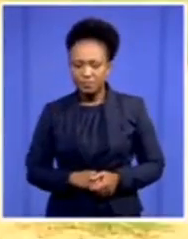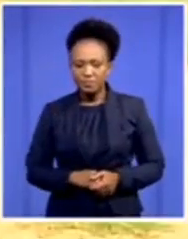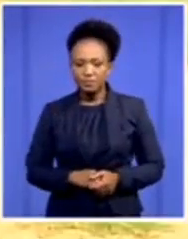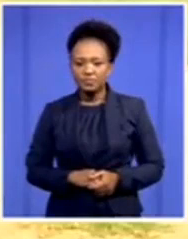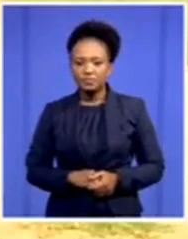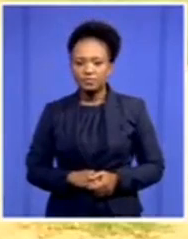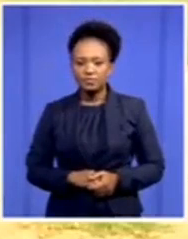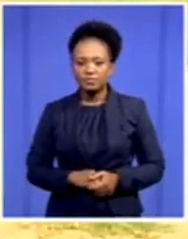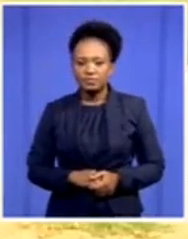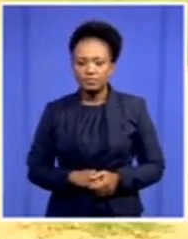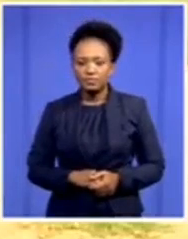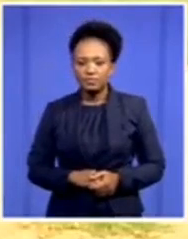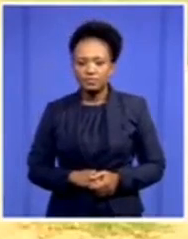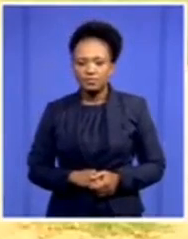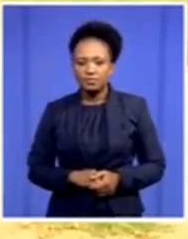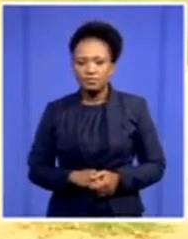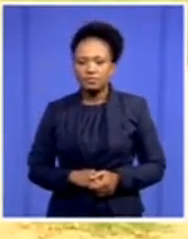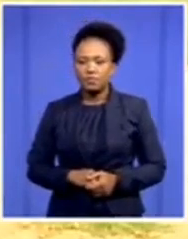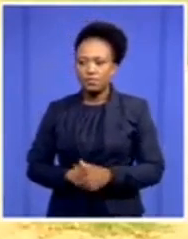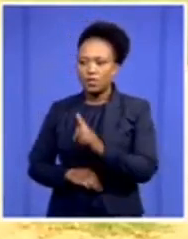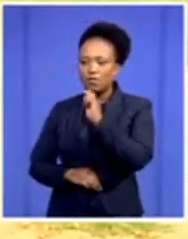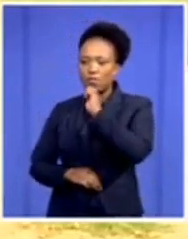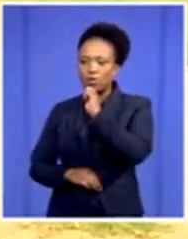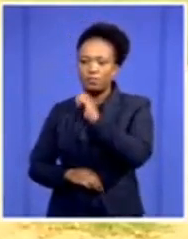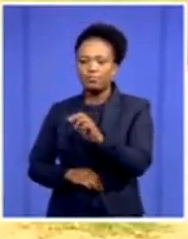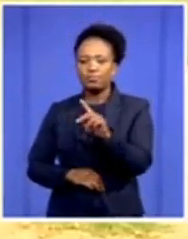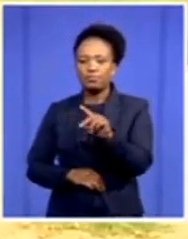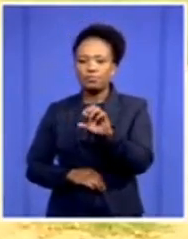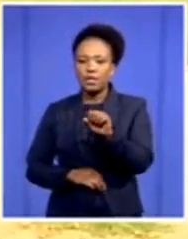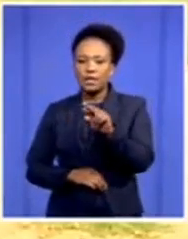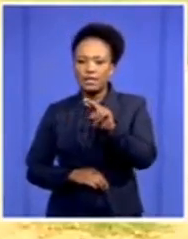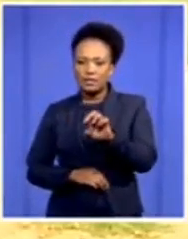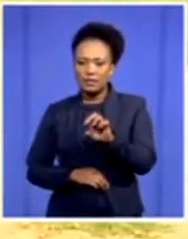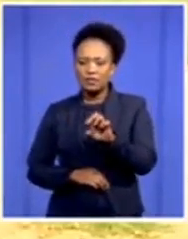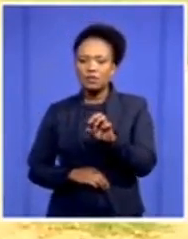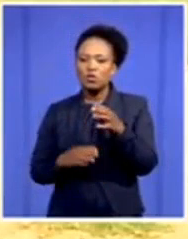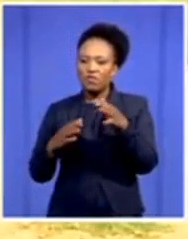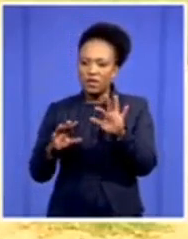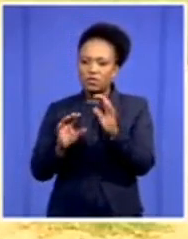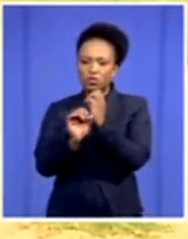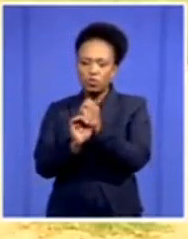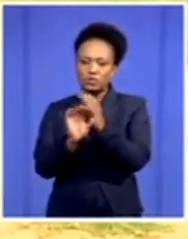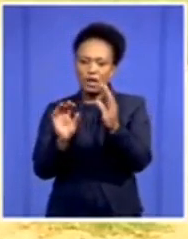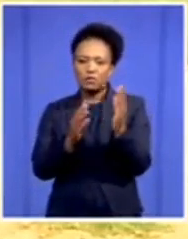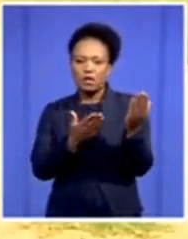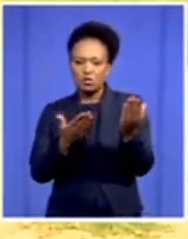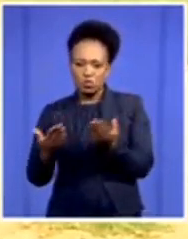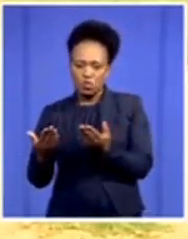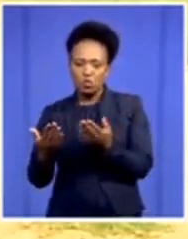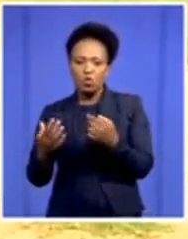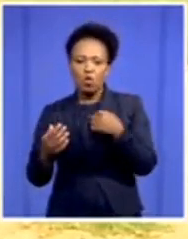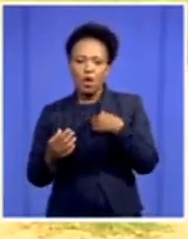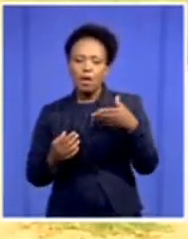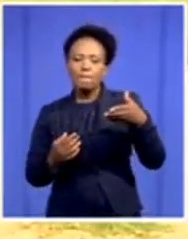Good morning, Desiree. Indeed, as you stated in the intro, we were in Lephalale for the past 2 days and we have been speaking